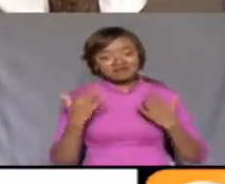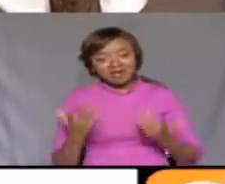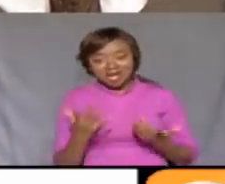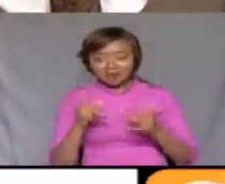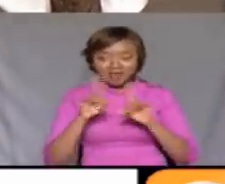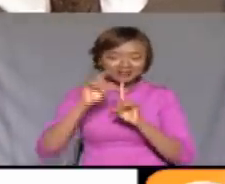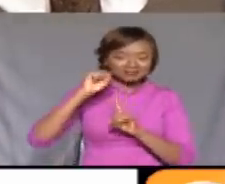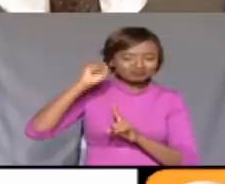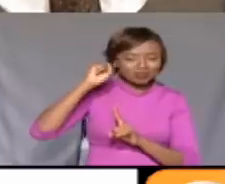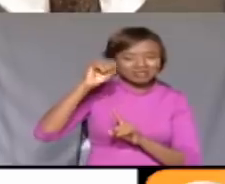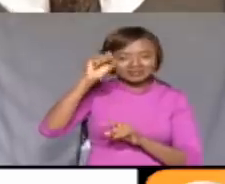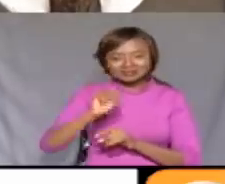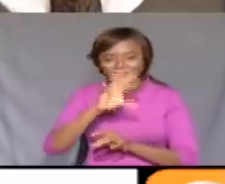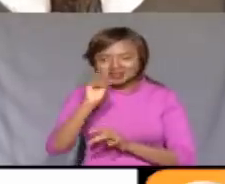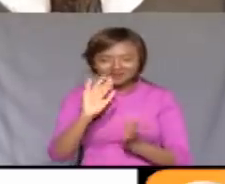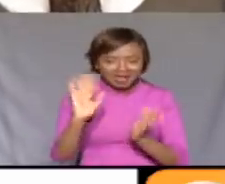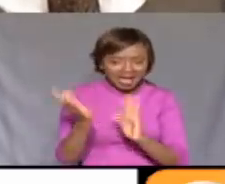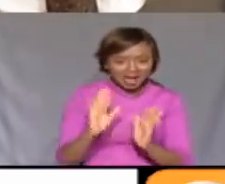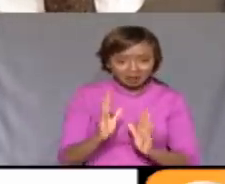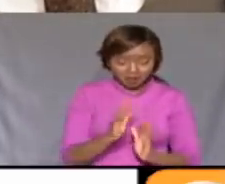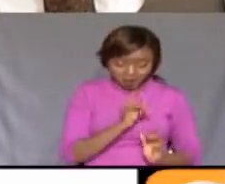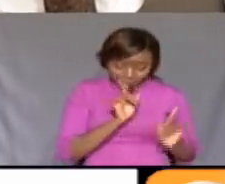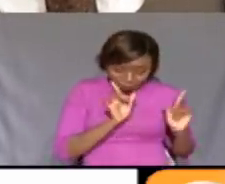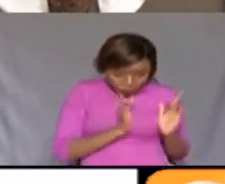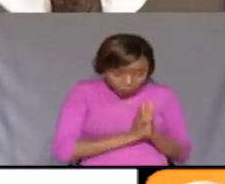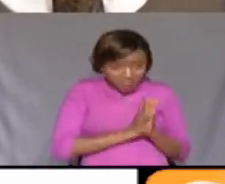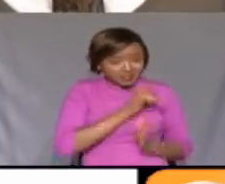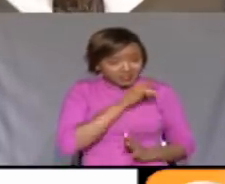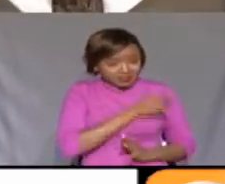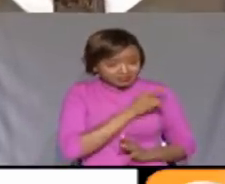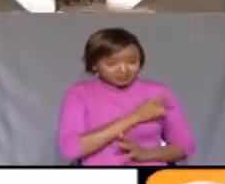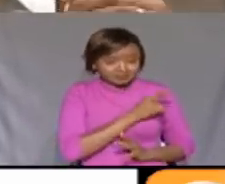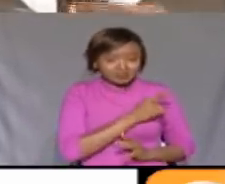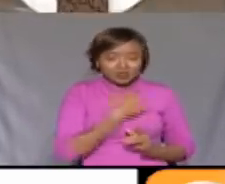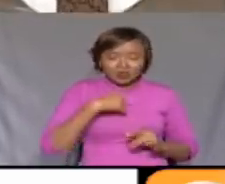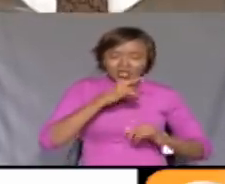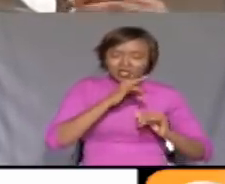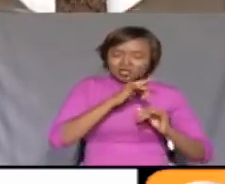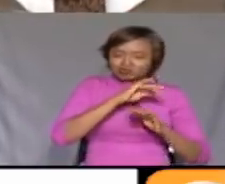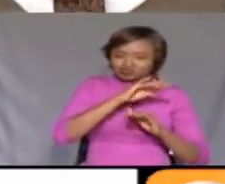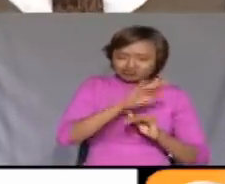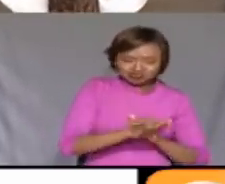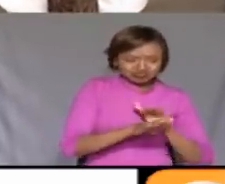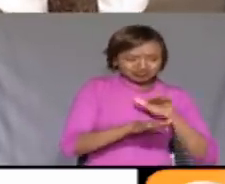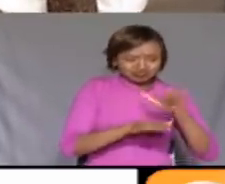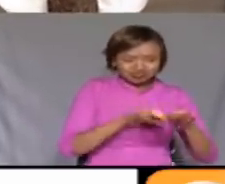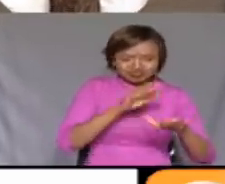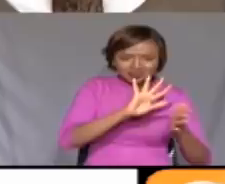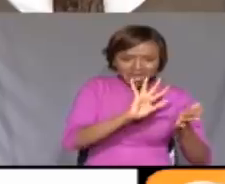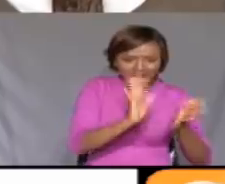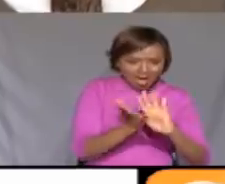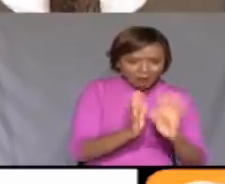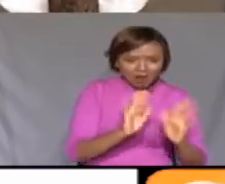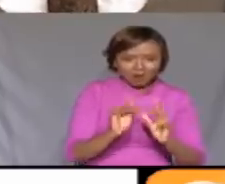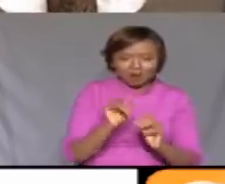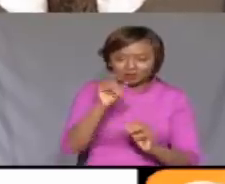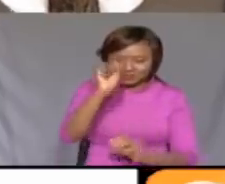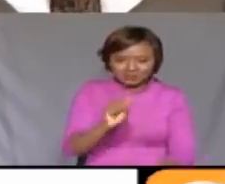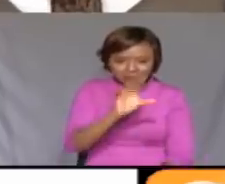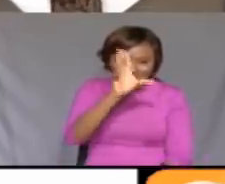African politics. With Johnson Barasa, we covered every step of the protracted